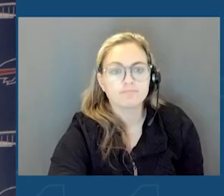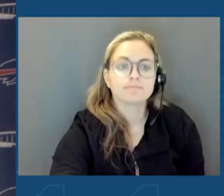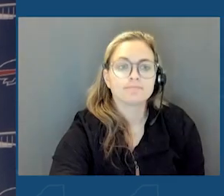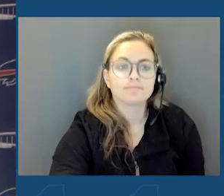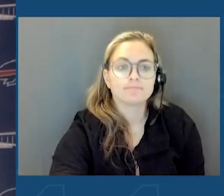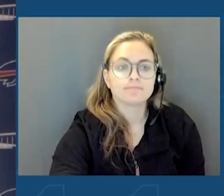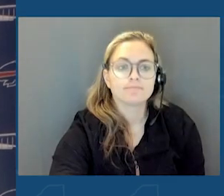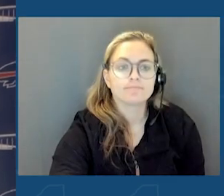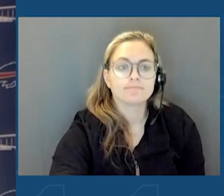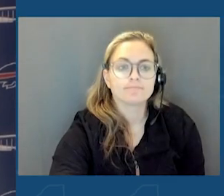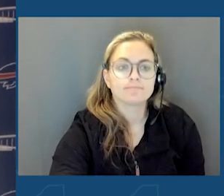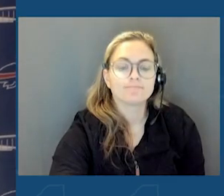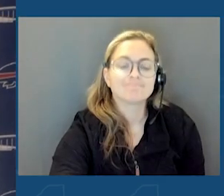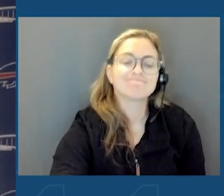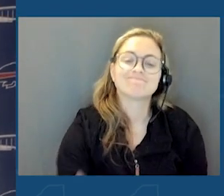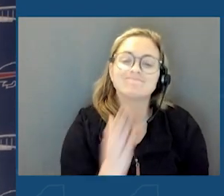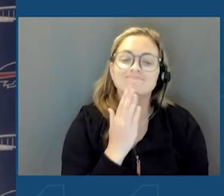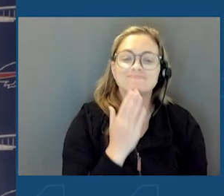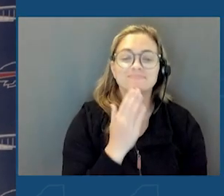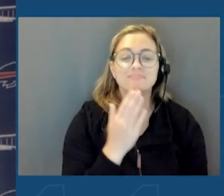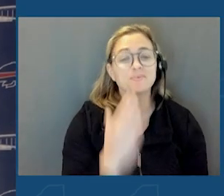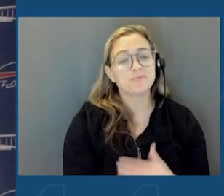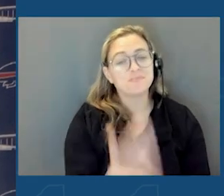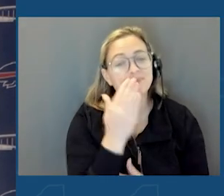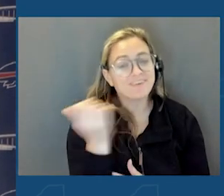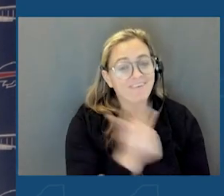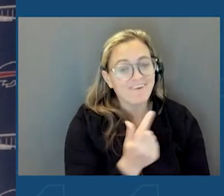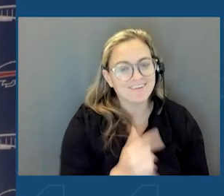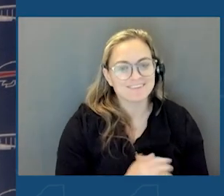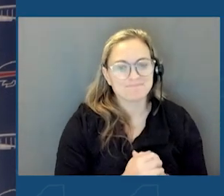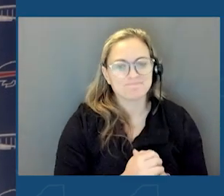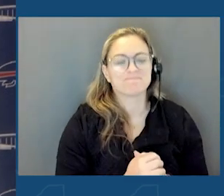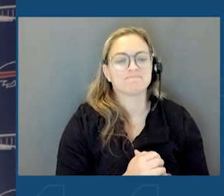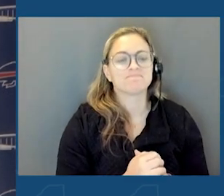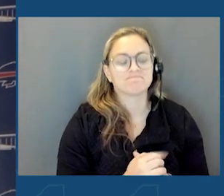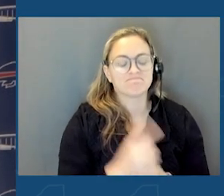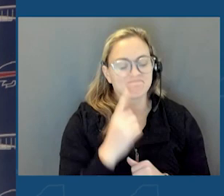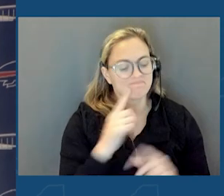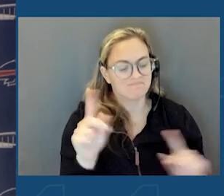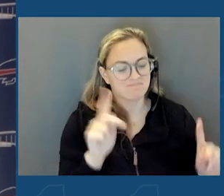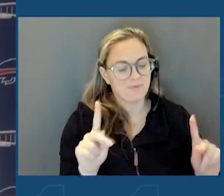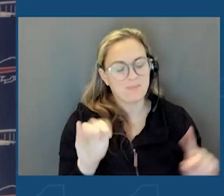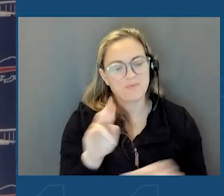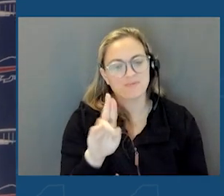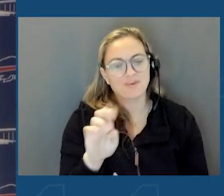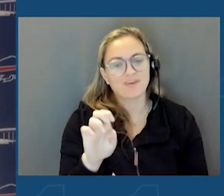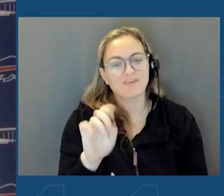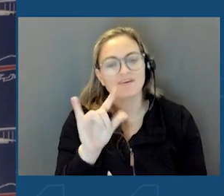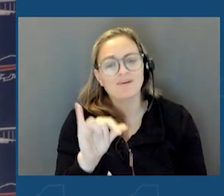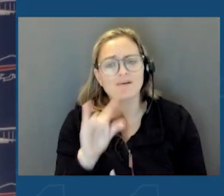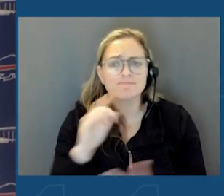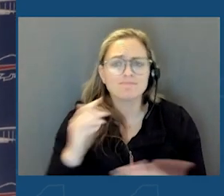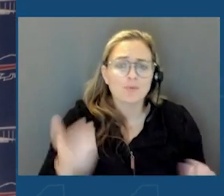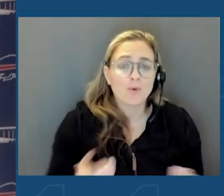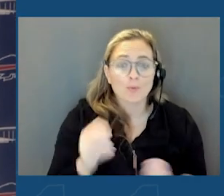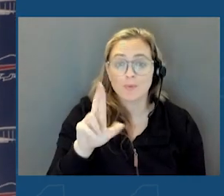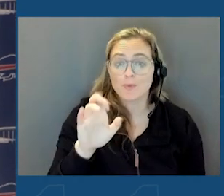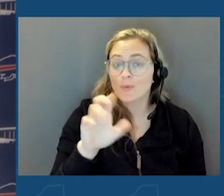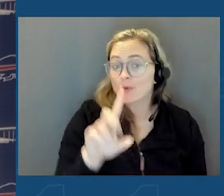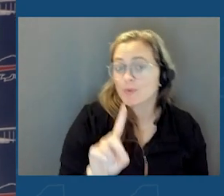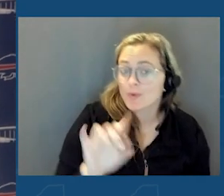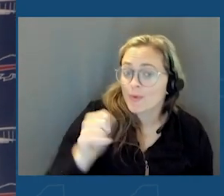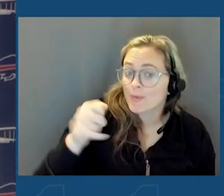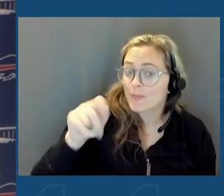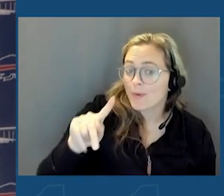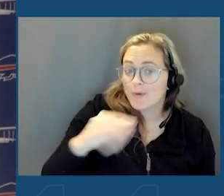Thank you, Maddie. Good morning to all. On behalf of the people of Erie County, I welcome all to Orchard Park, the home of the Bills